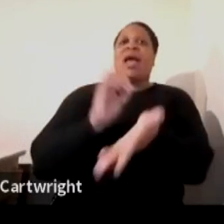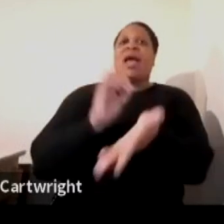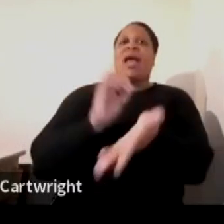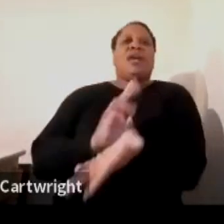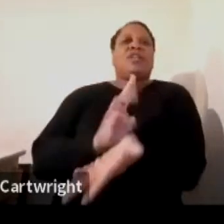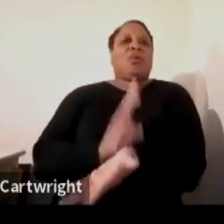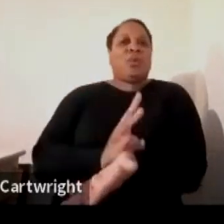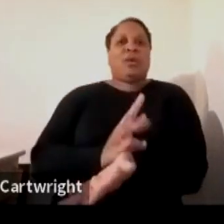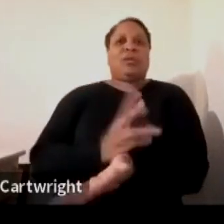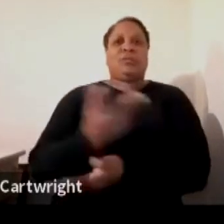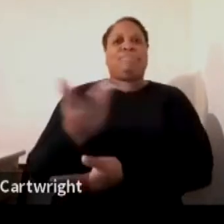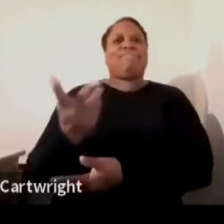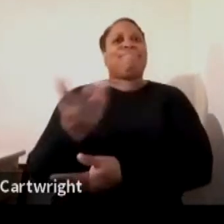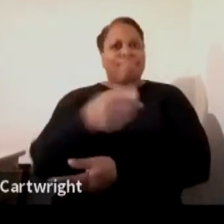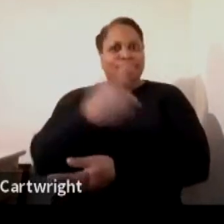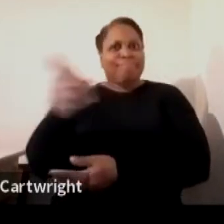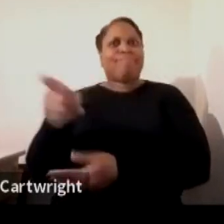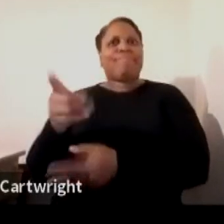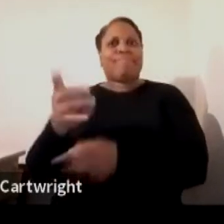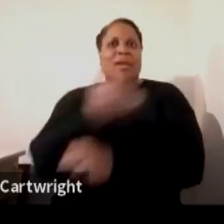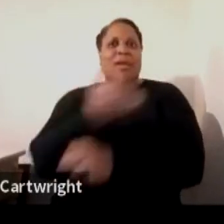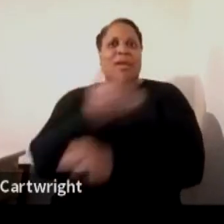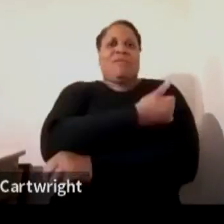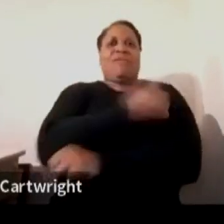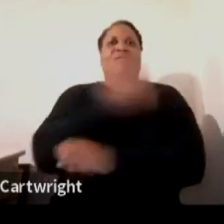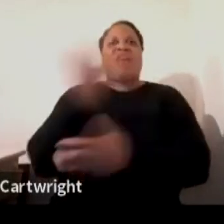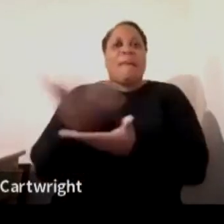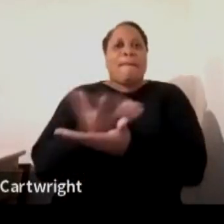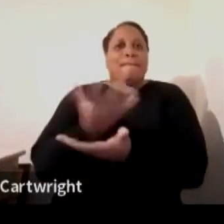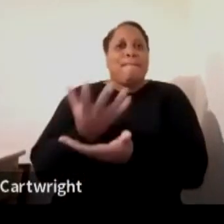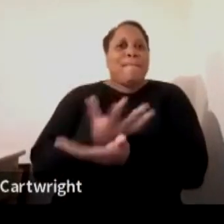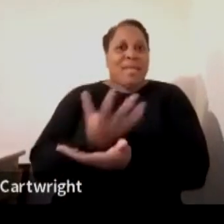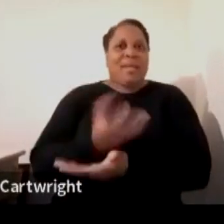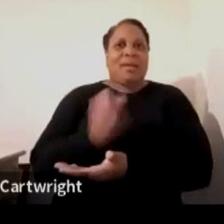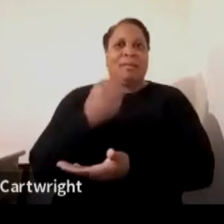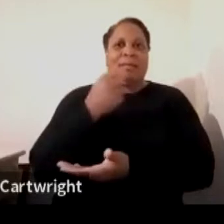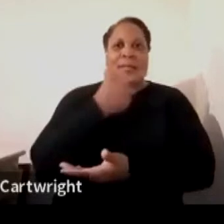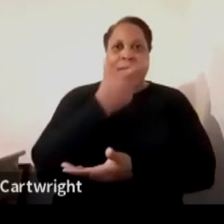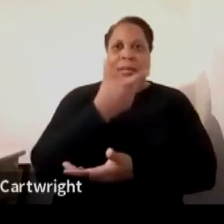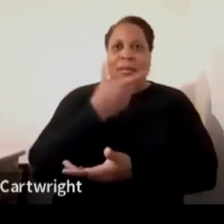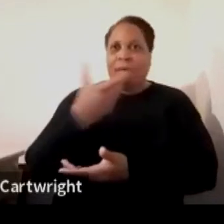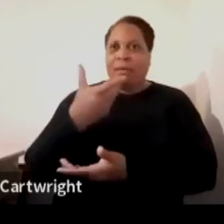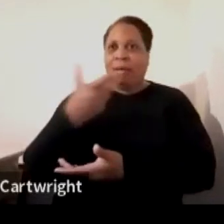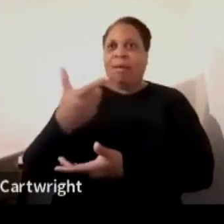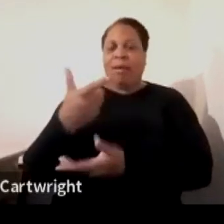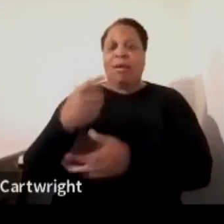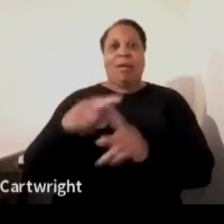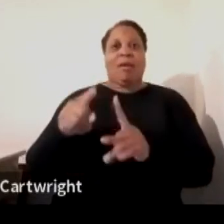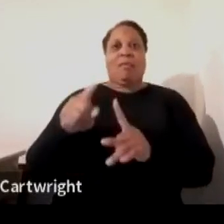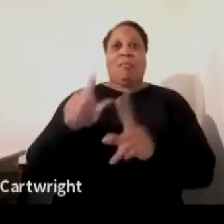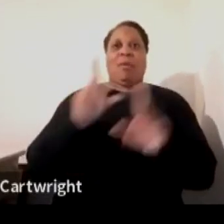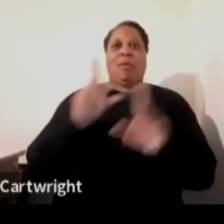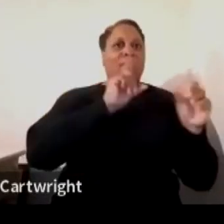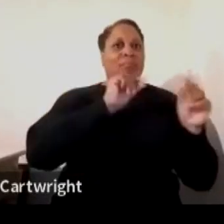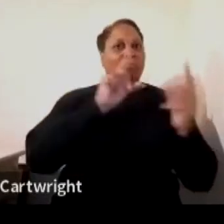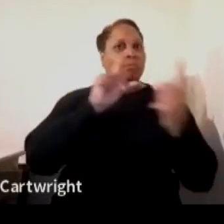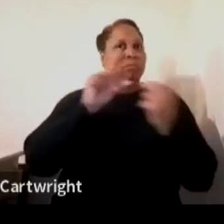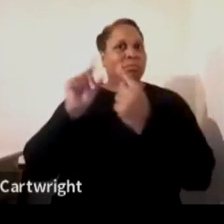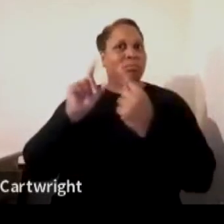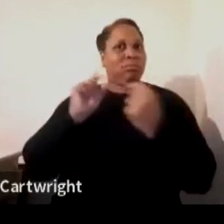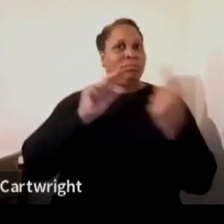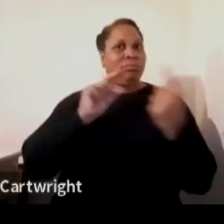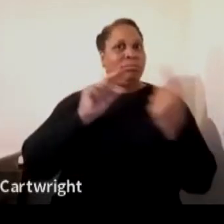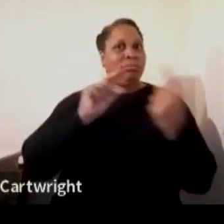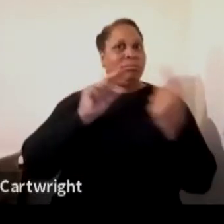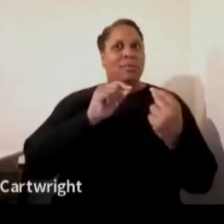there. It was covered extensively. However, word came back that the